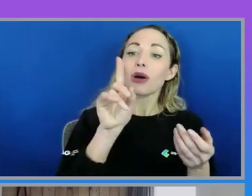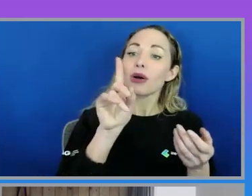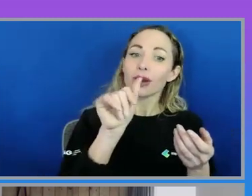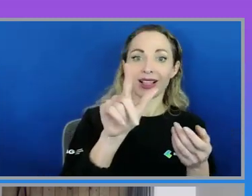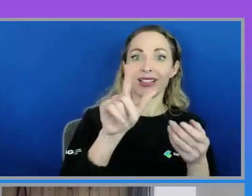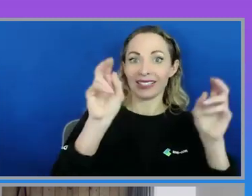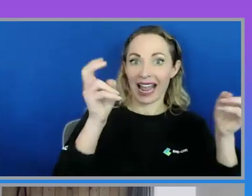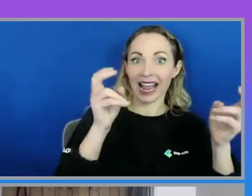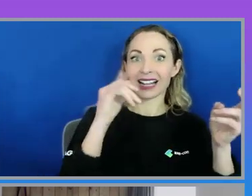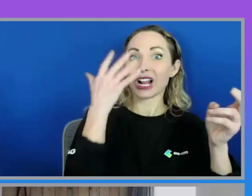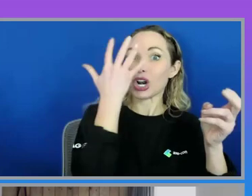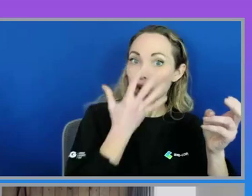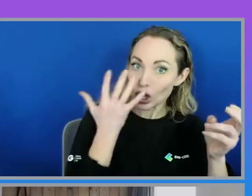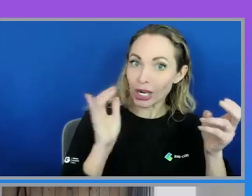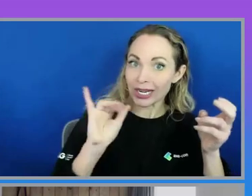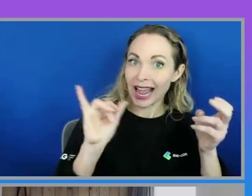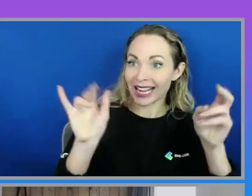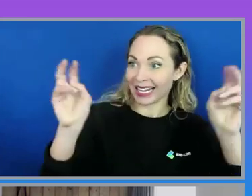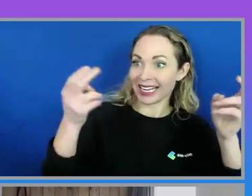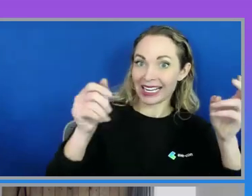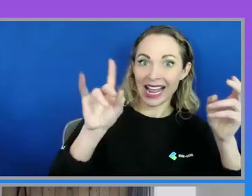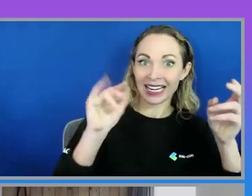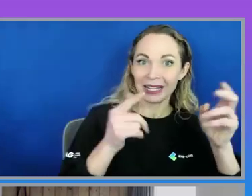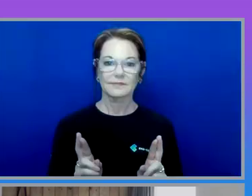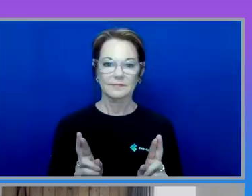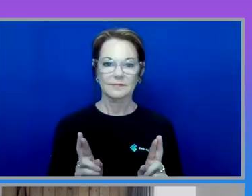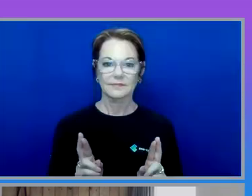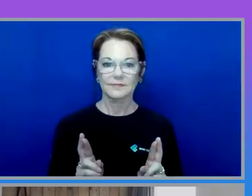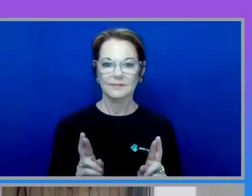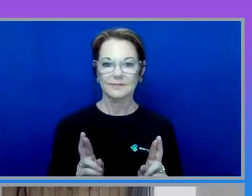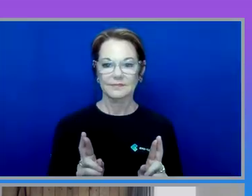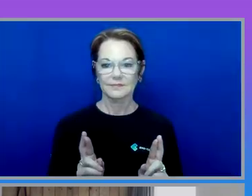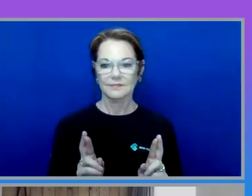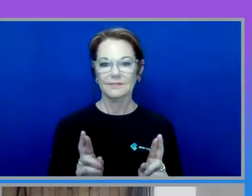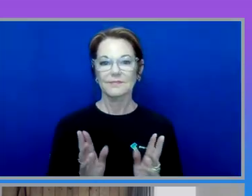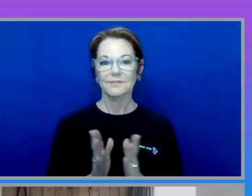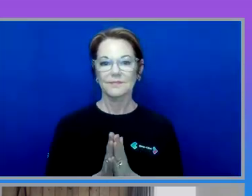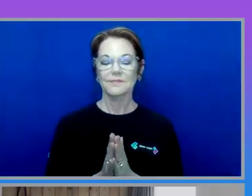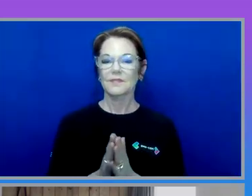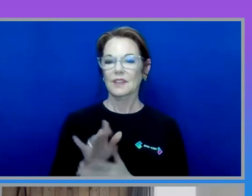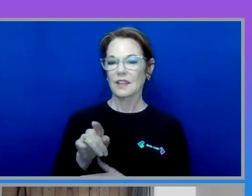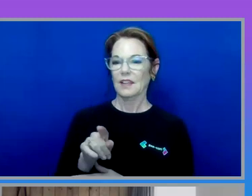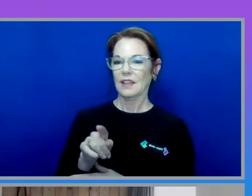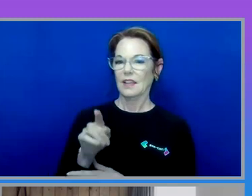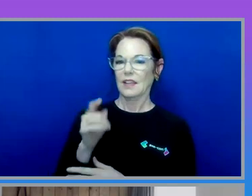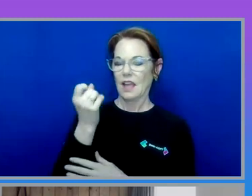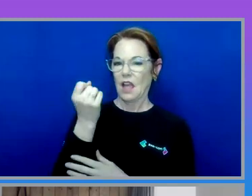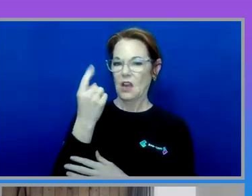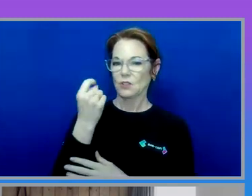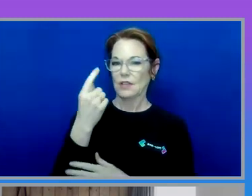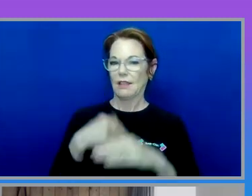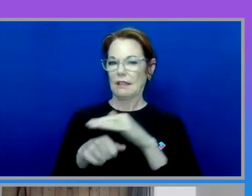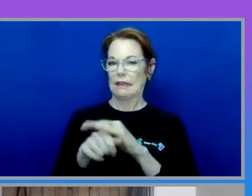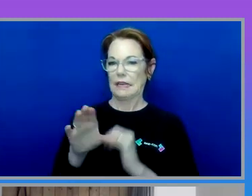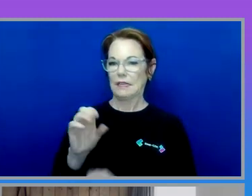looks like a heading doesn't sound like a heading to a user with a screen reader because the underlying code uses a